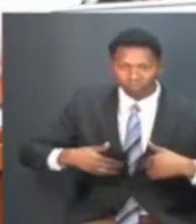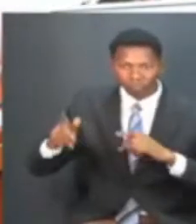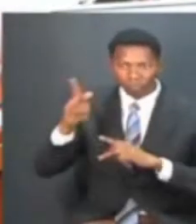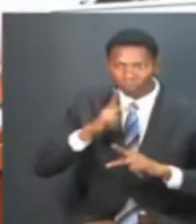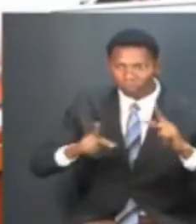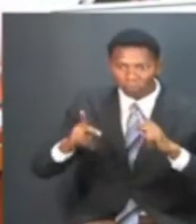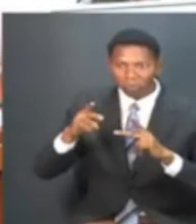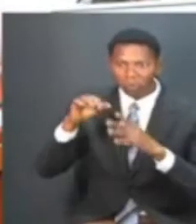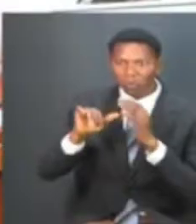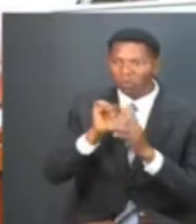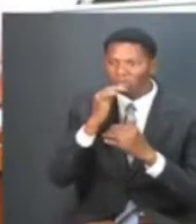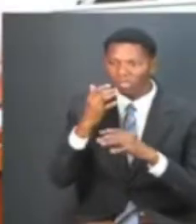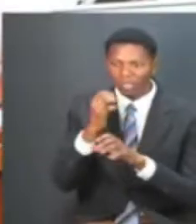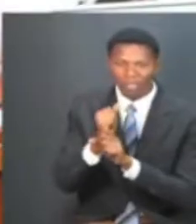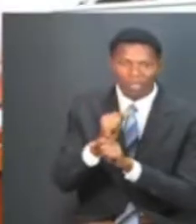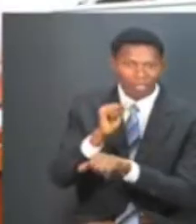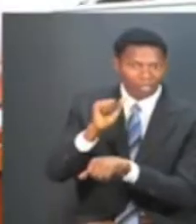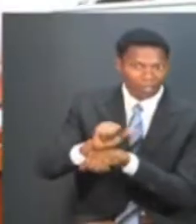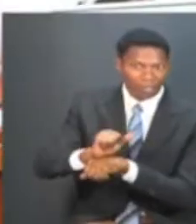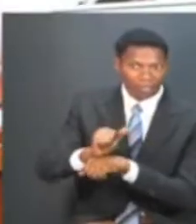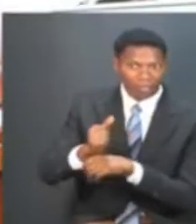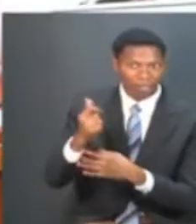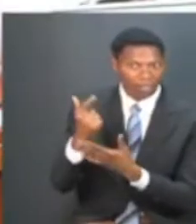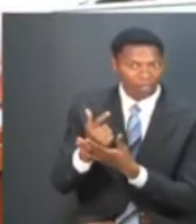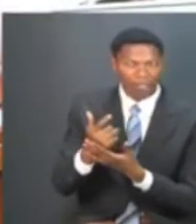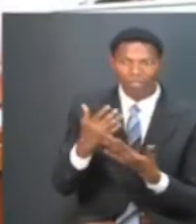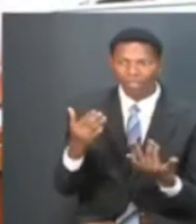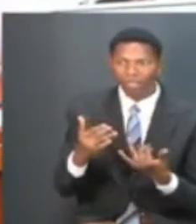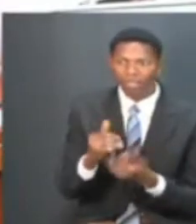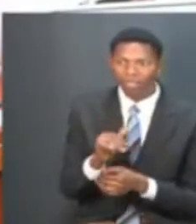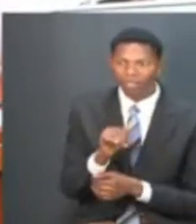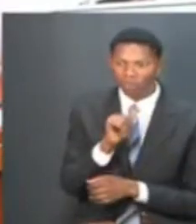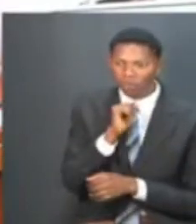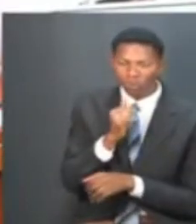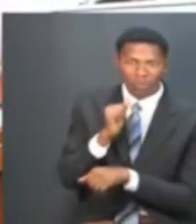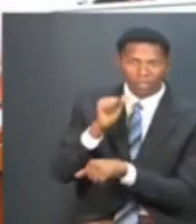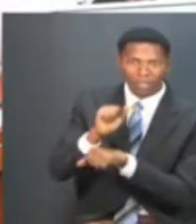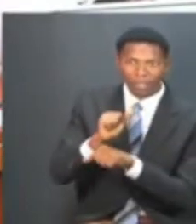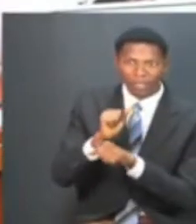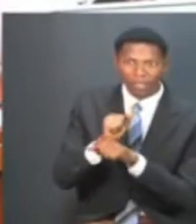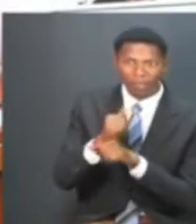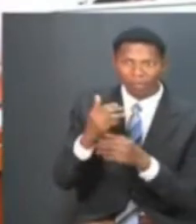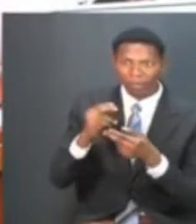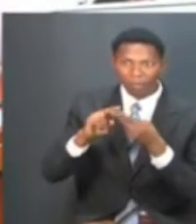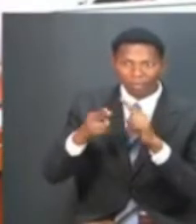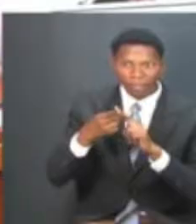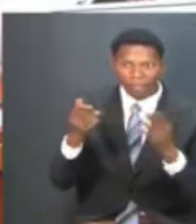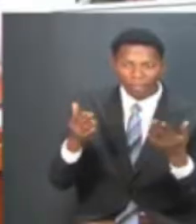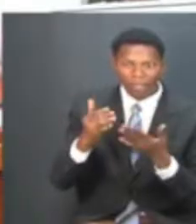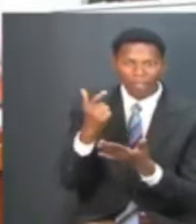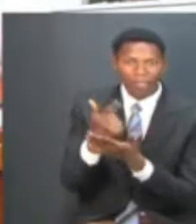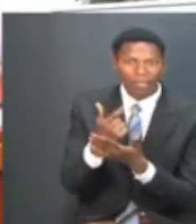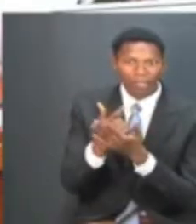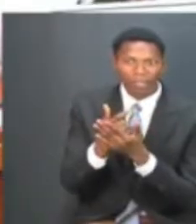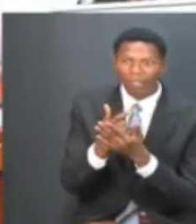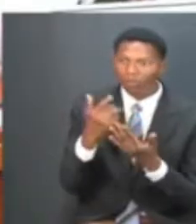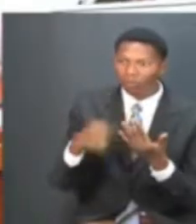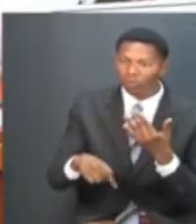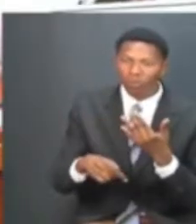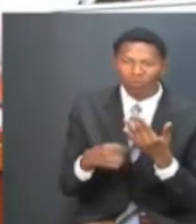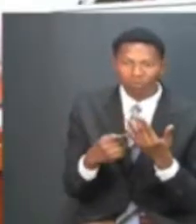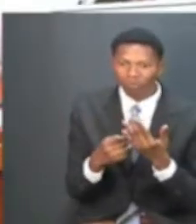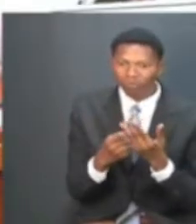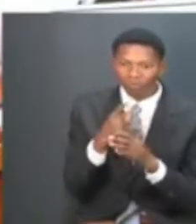employment space. The unemployment rate in Ghana has tremendously contributed to